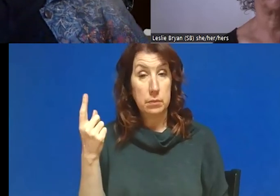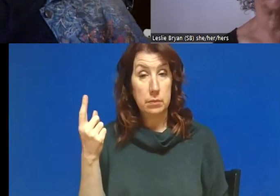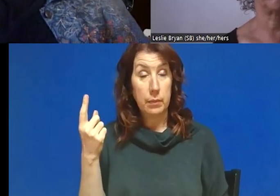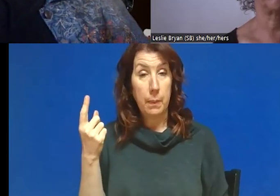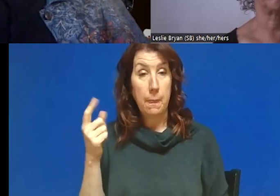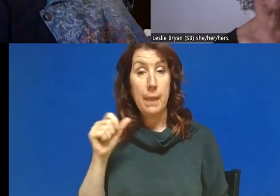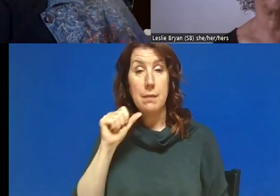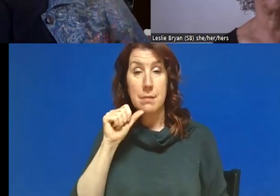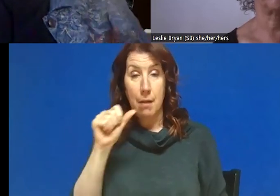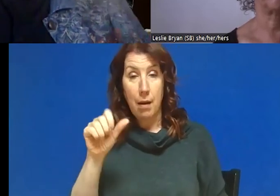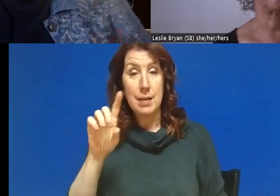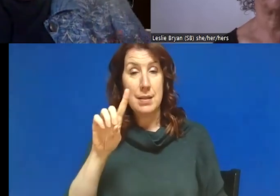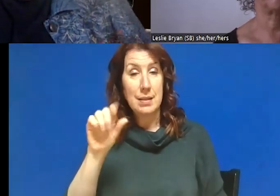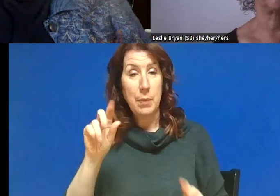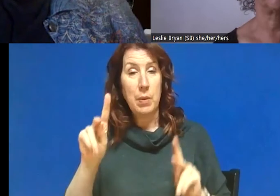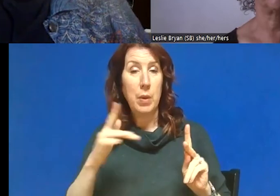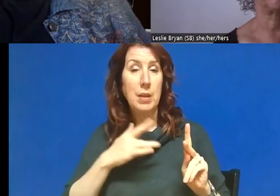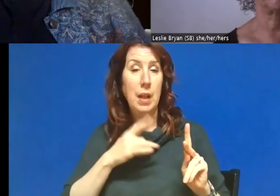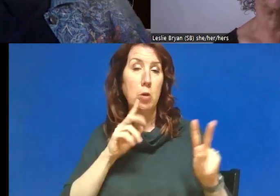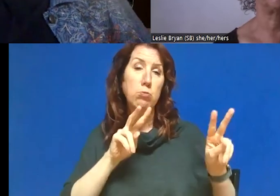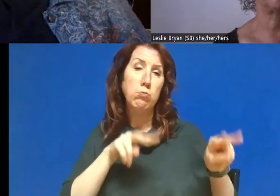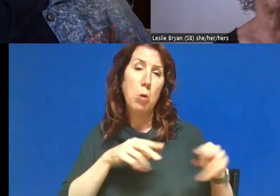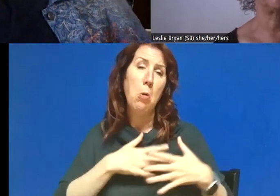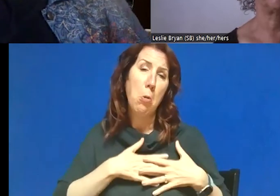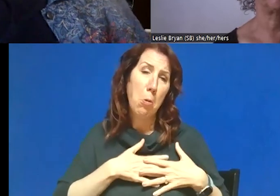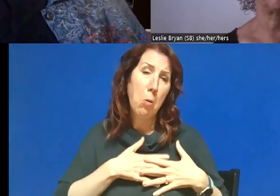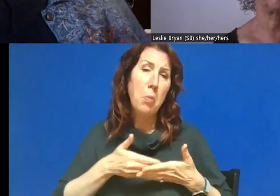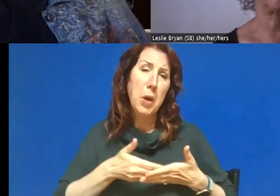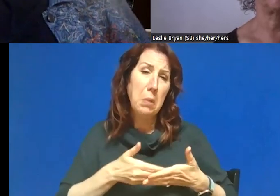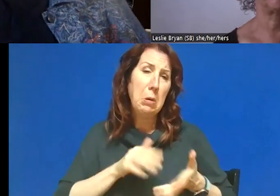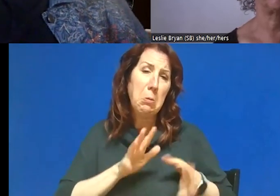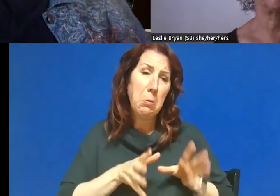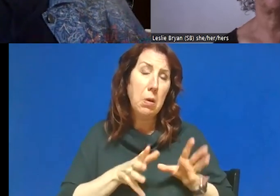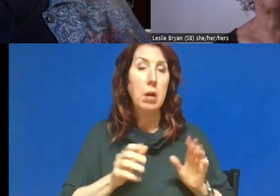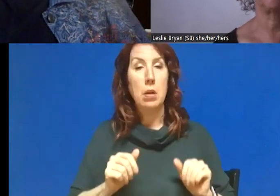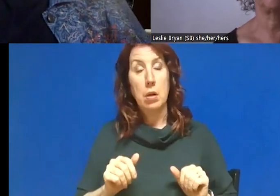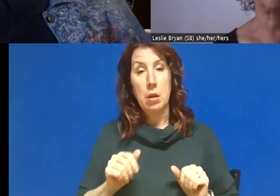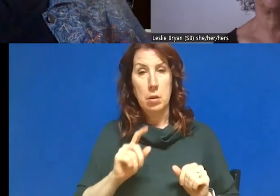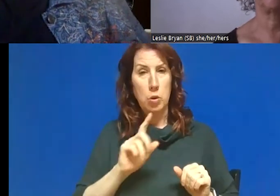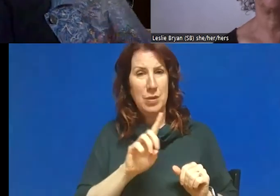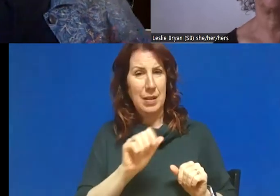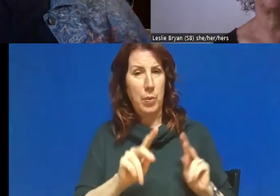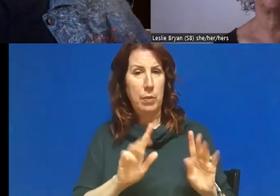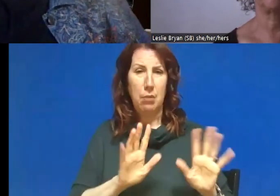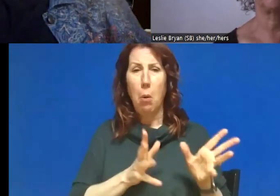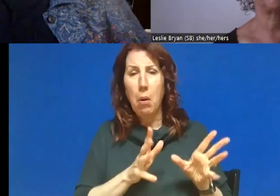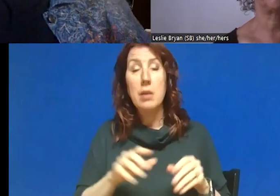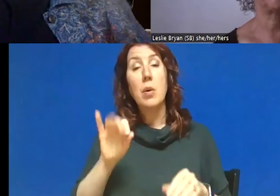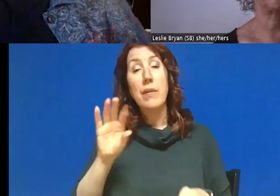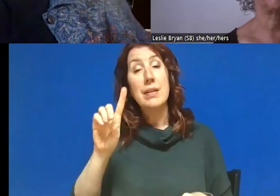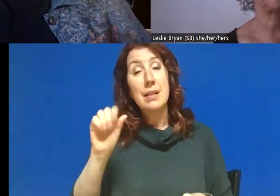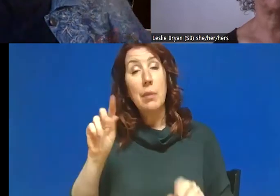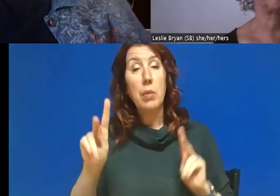very infantilizing towards disabled people. Mm-hmm. So when disabled people online or in